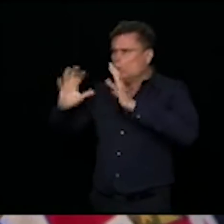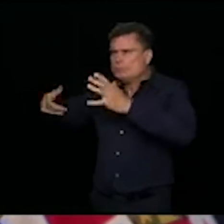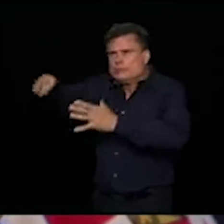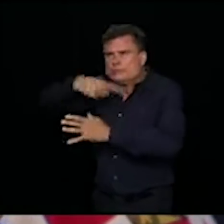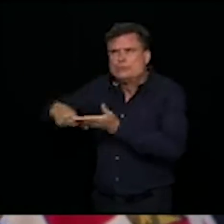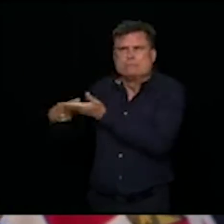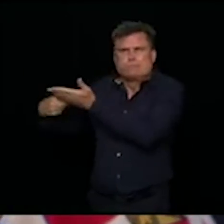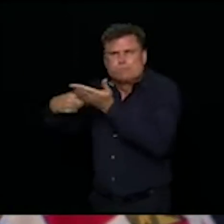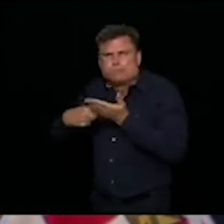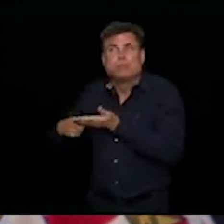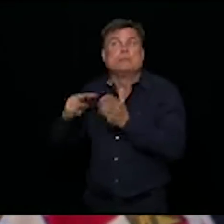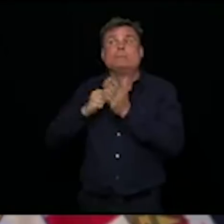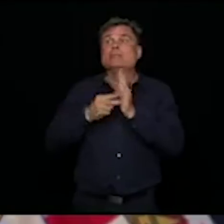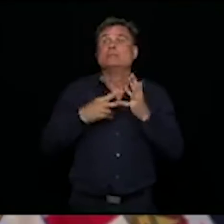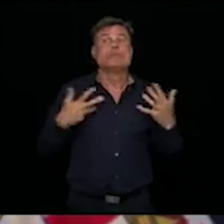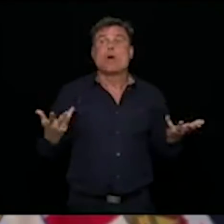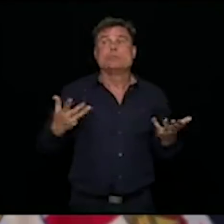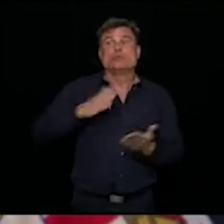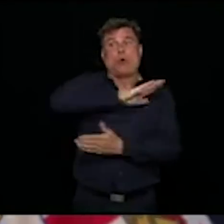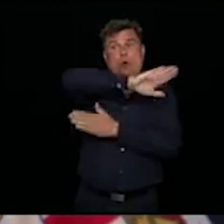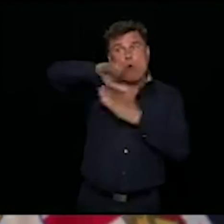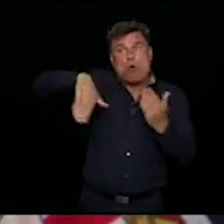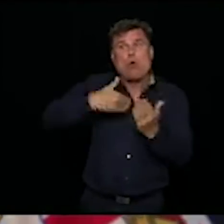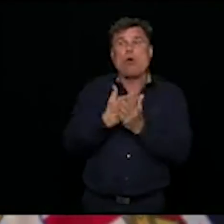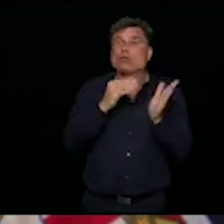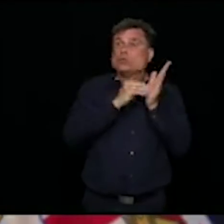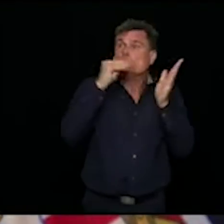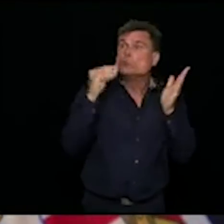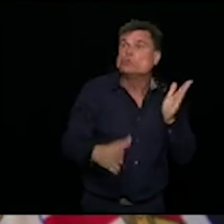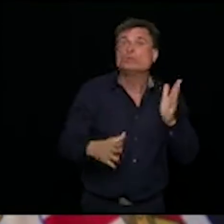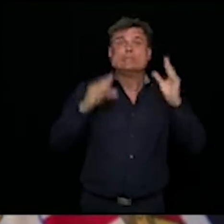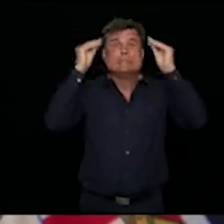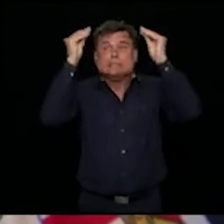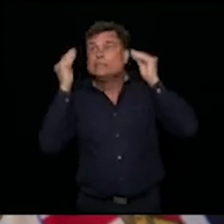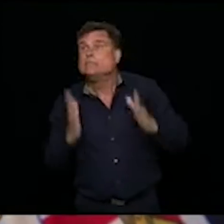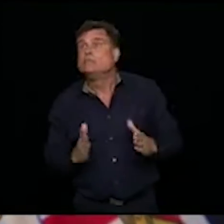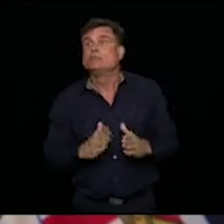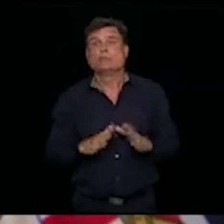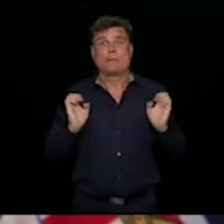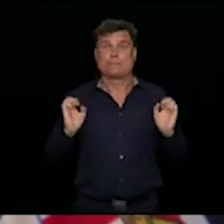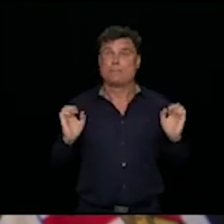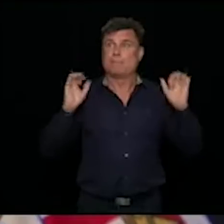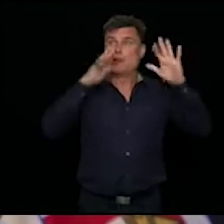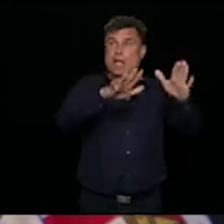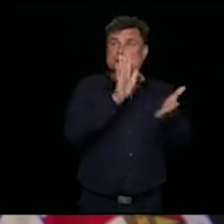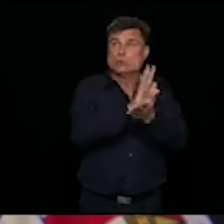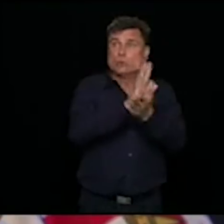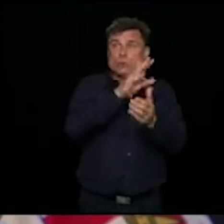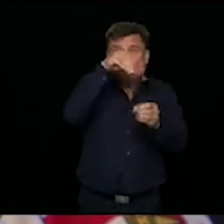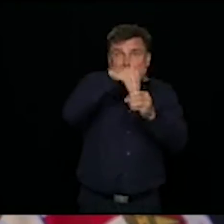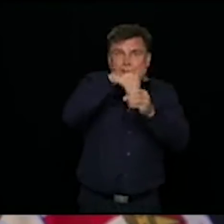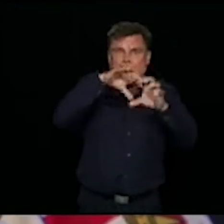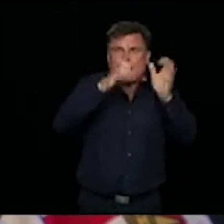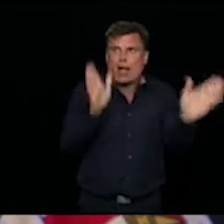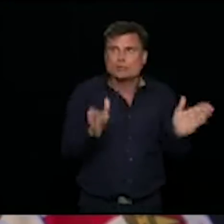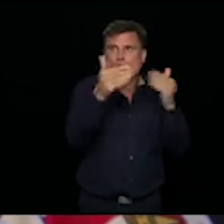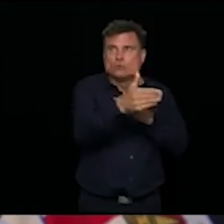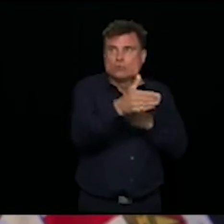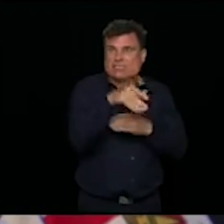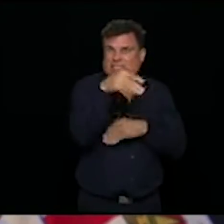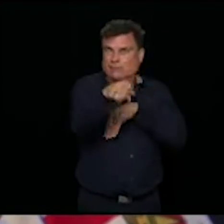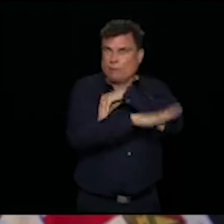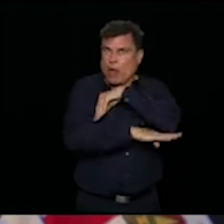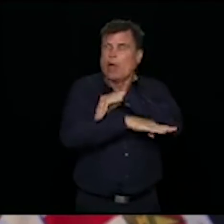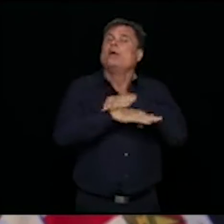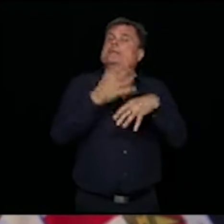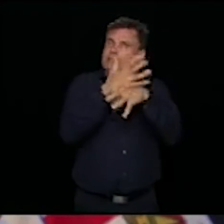in recent weeks to put those pieces together that will allow all students and teachers as much as possible to safely